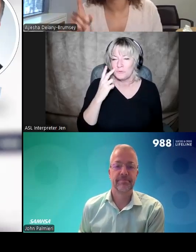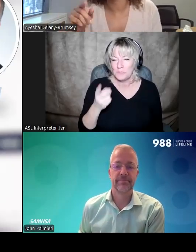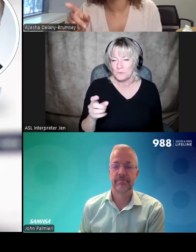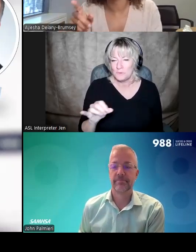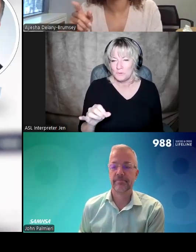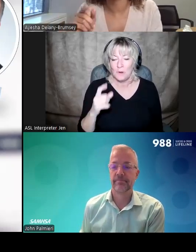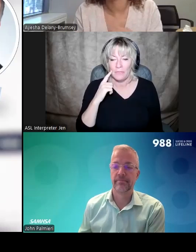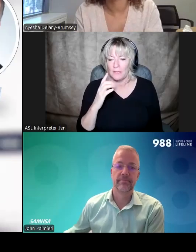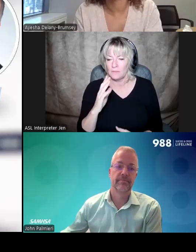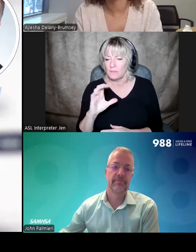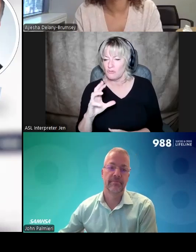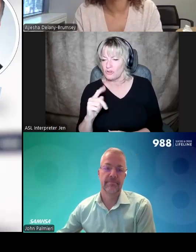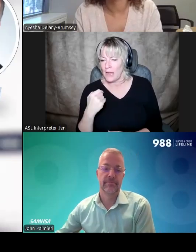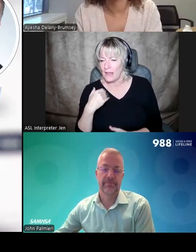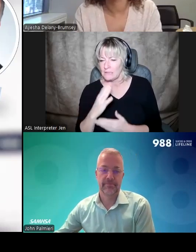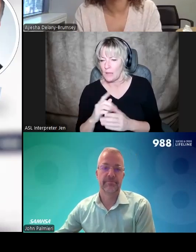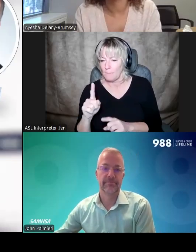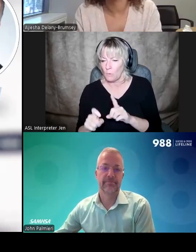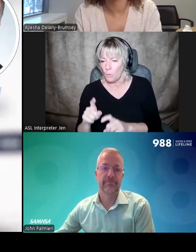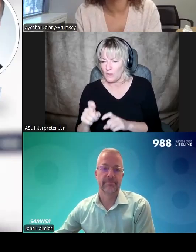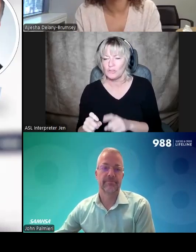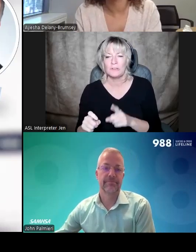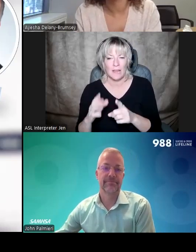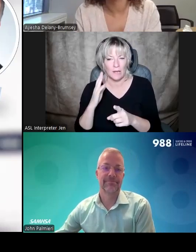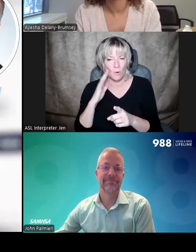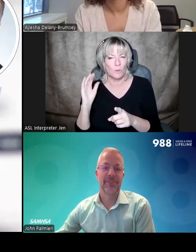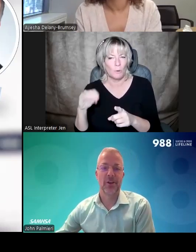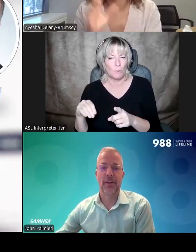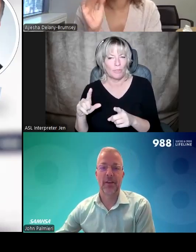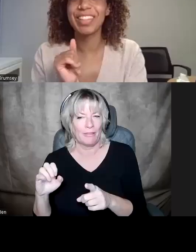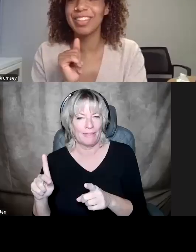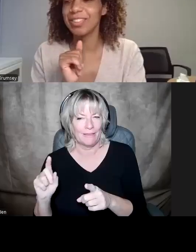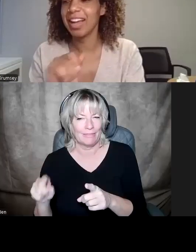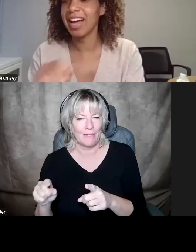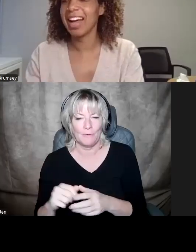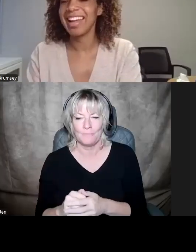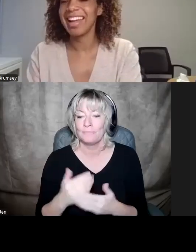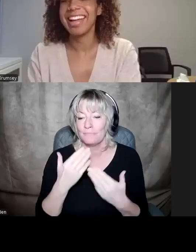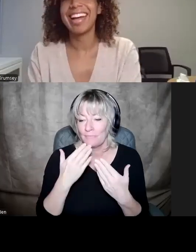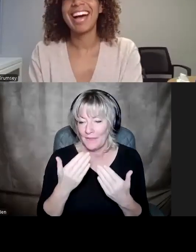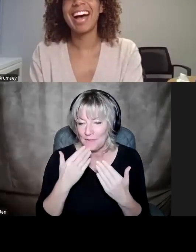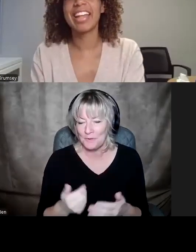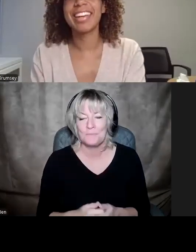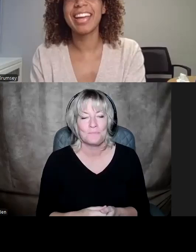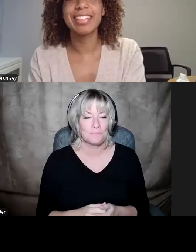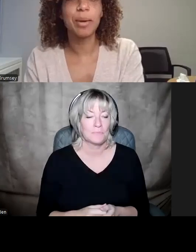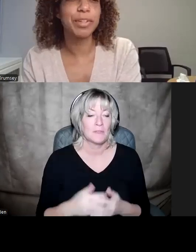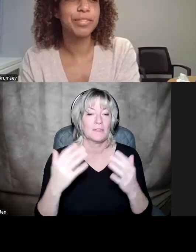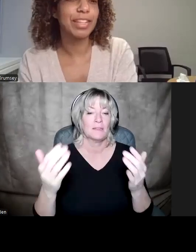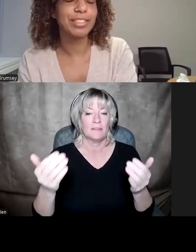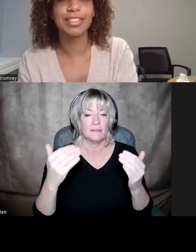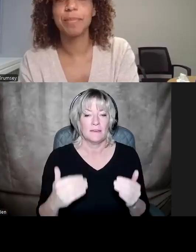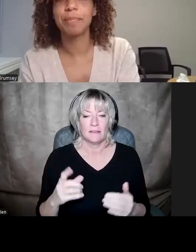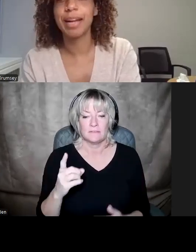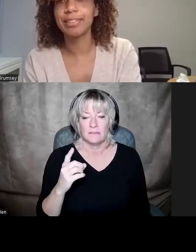think, some questions in the chat, but I know you're going to drop the links in because that's what they're for. So thank you. Okay. Next up, we have